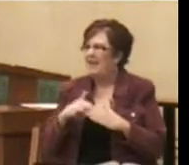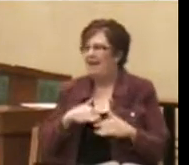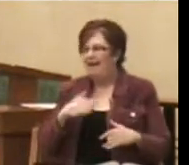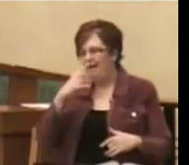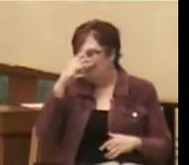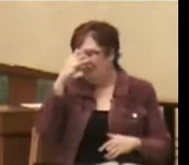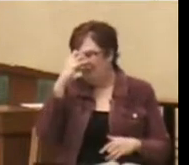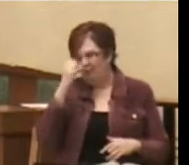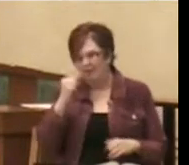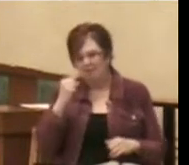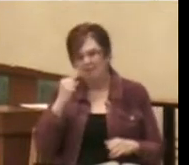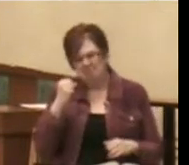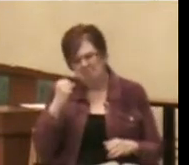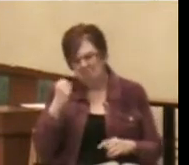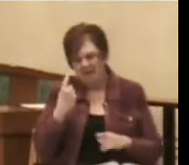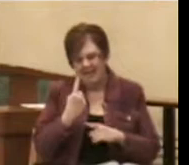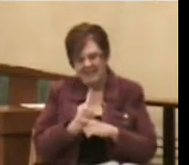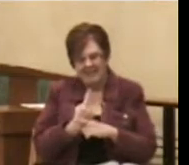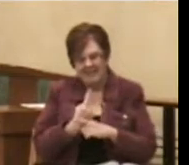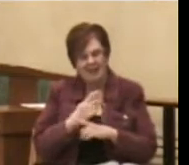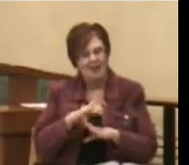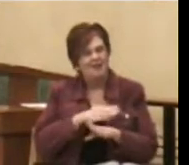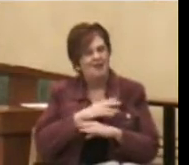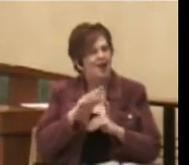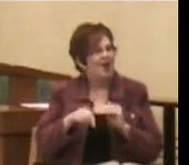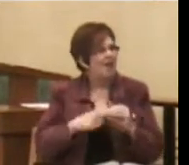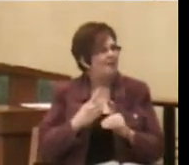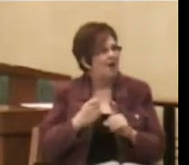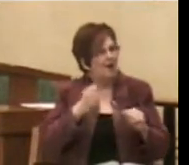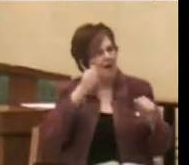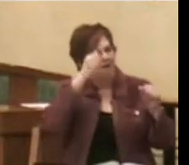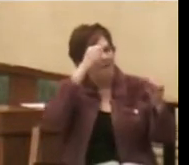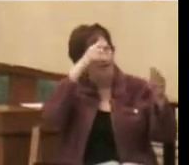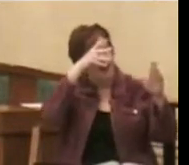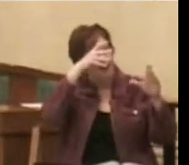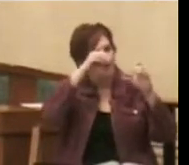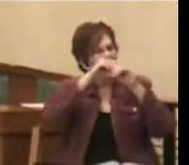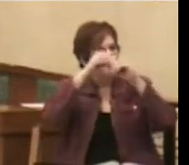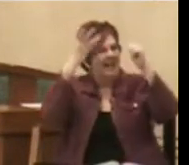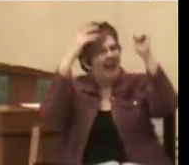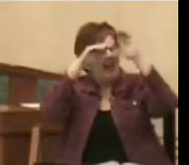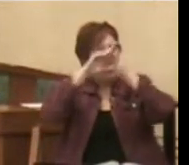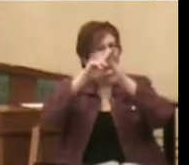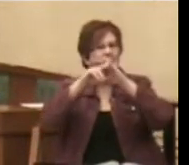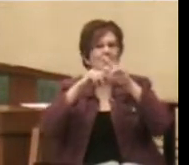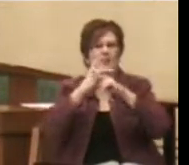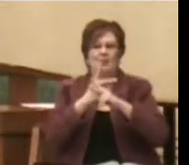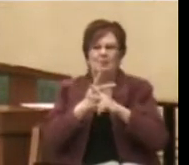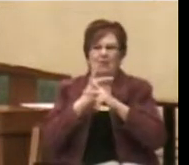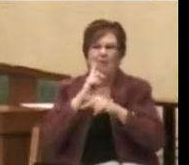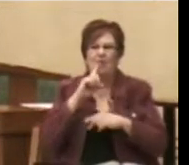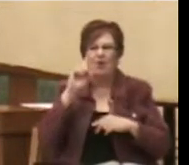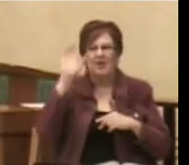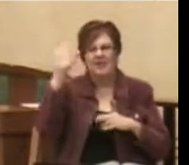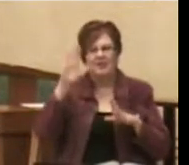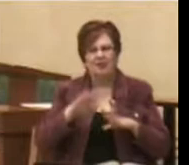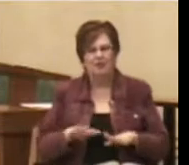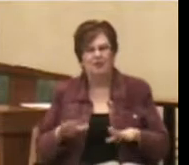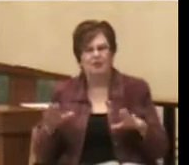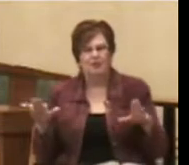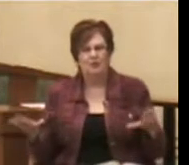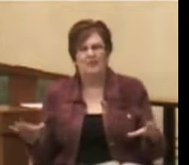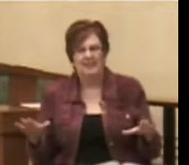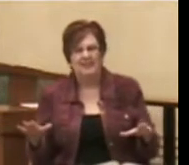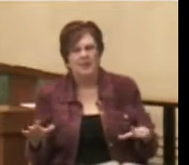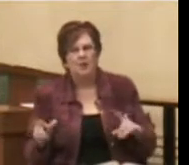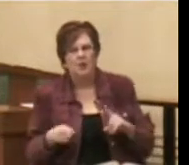to memory. And it makes sense. A song about a father in heaven who cares for his children.